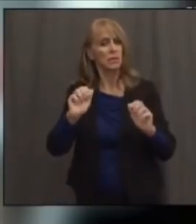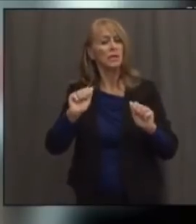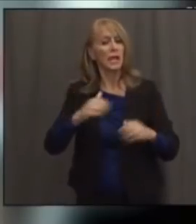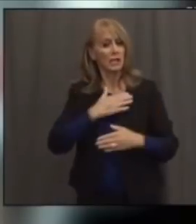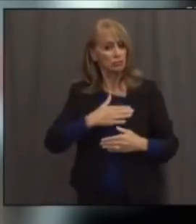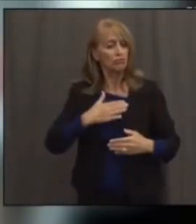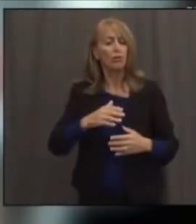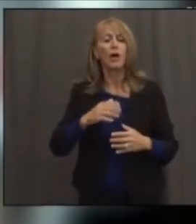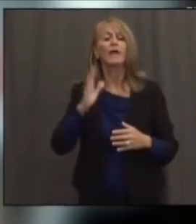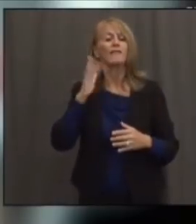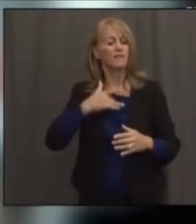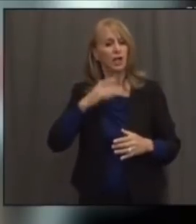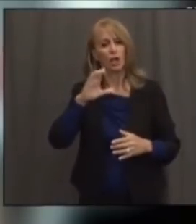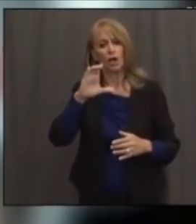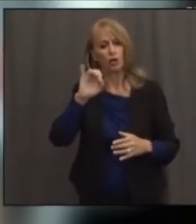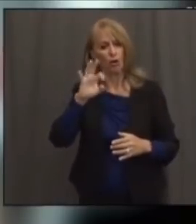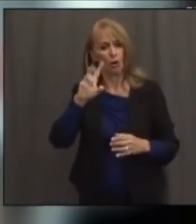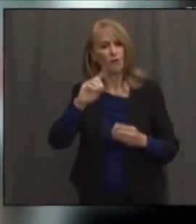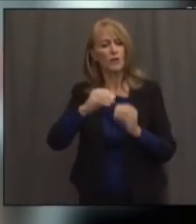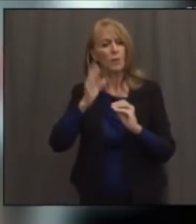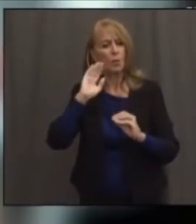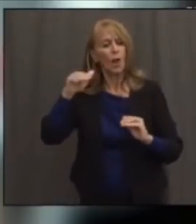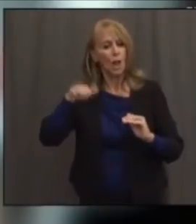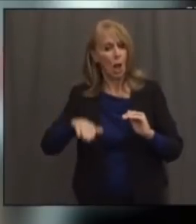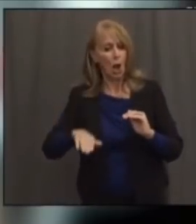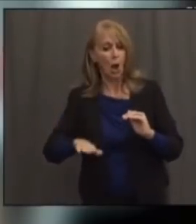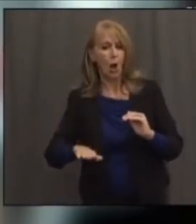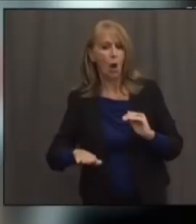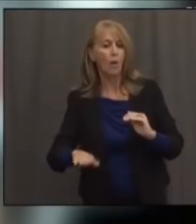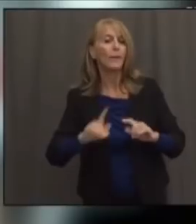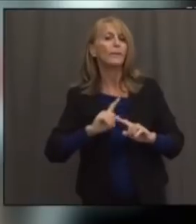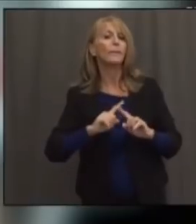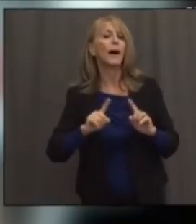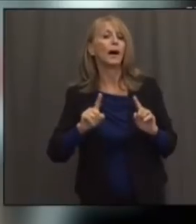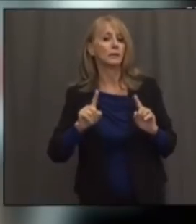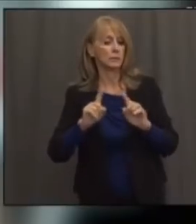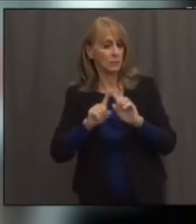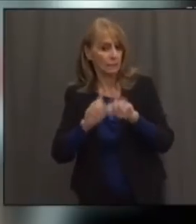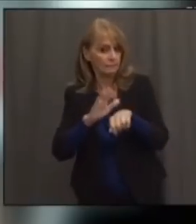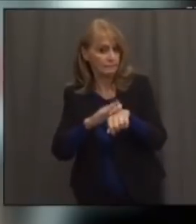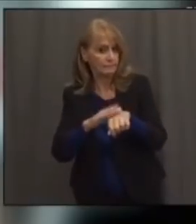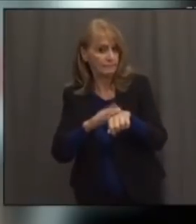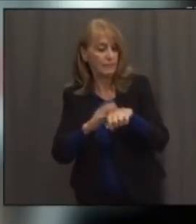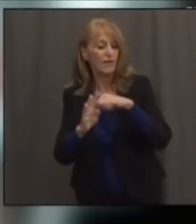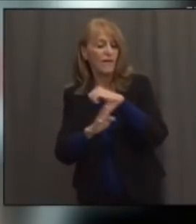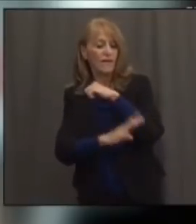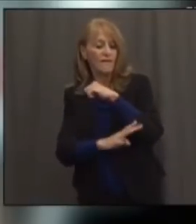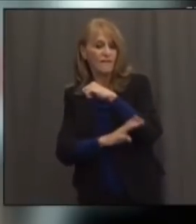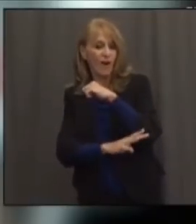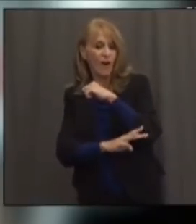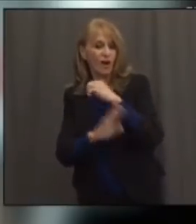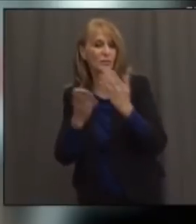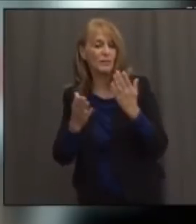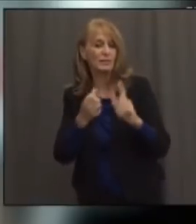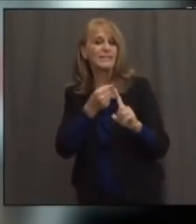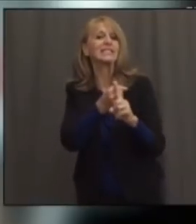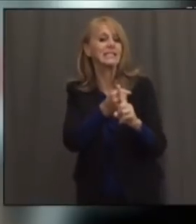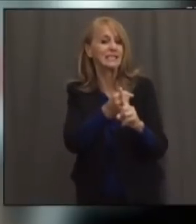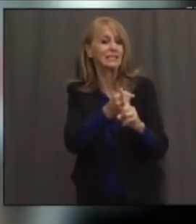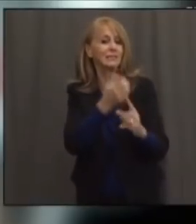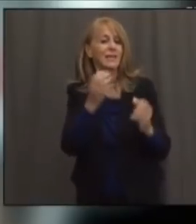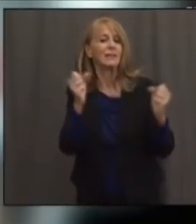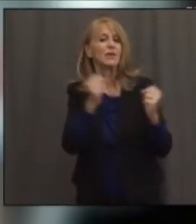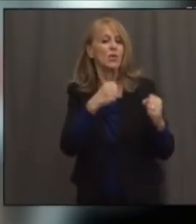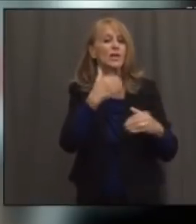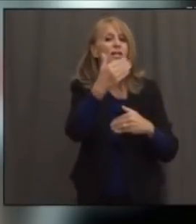low infection levels, and we may have to contemplate the virus again in the fall, more likely in the winter, but we're going to be much better prepared